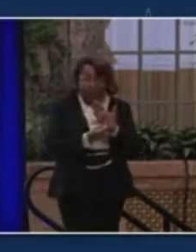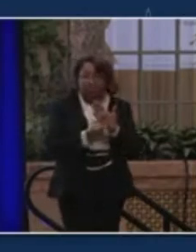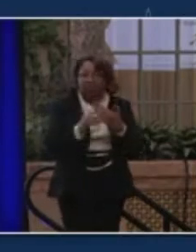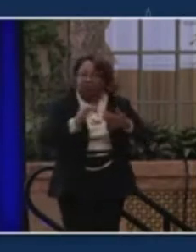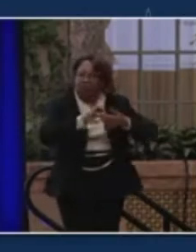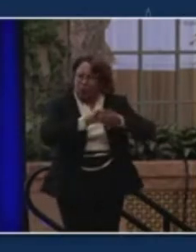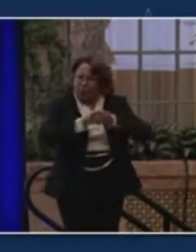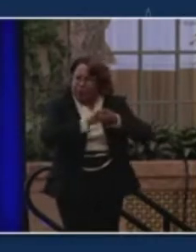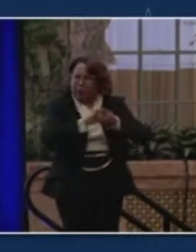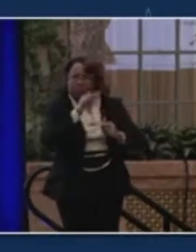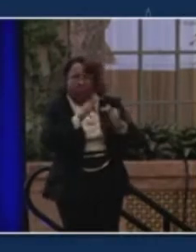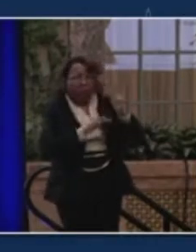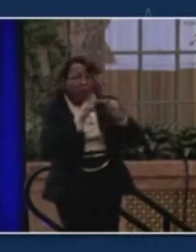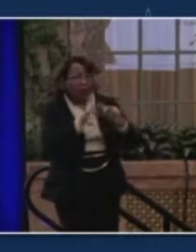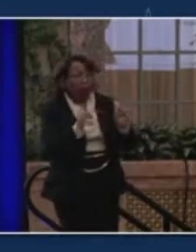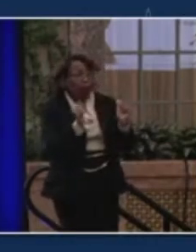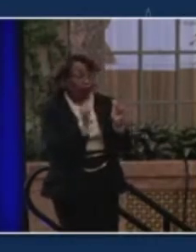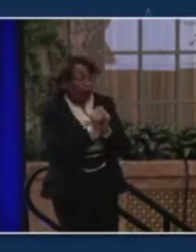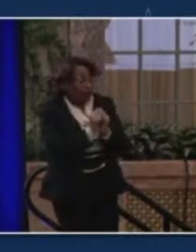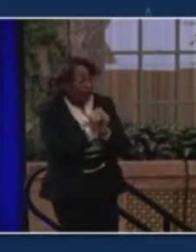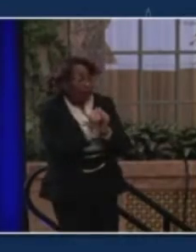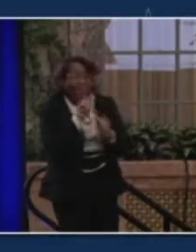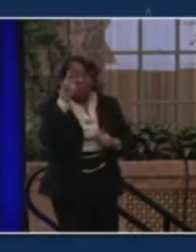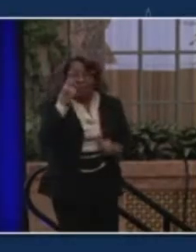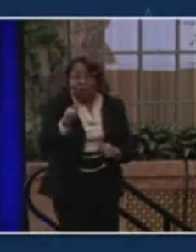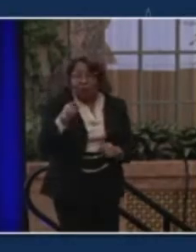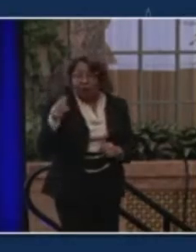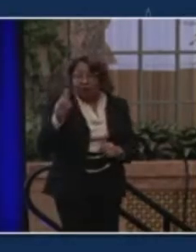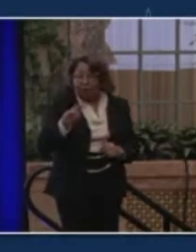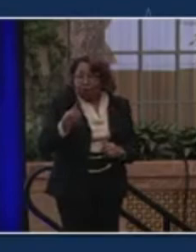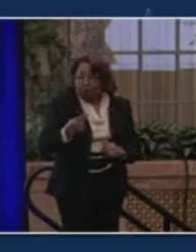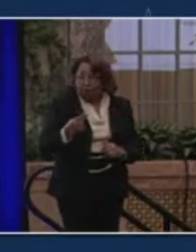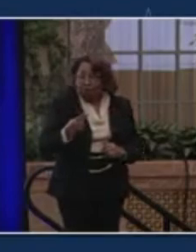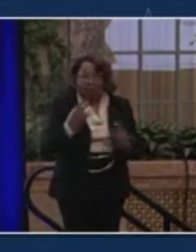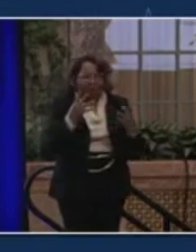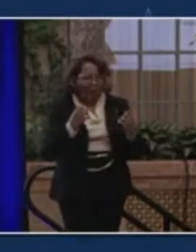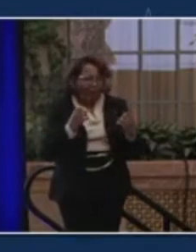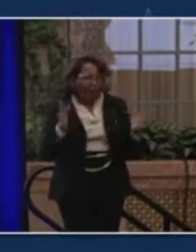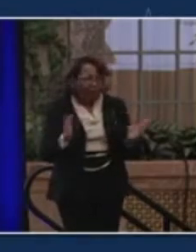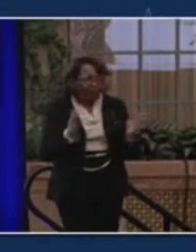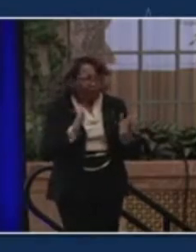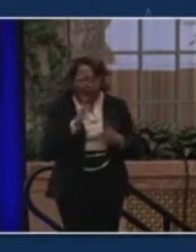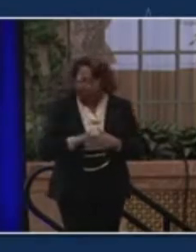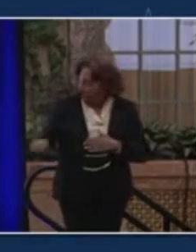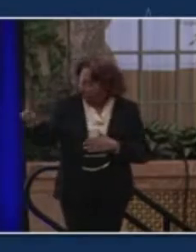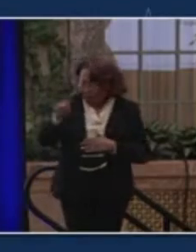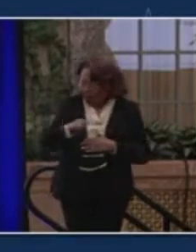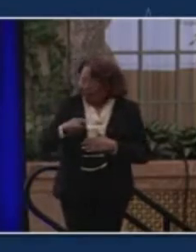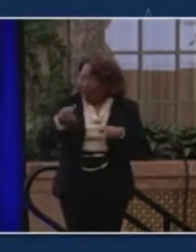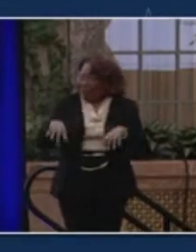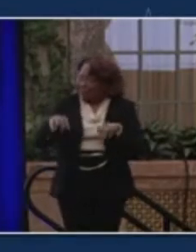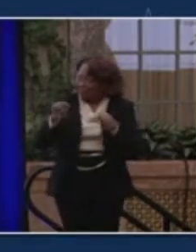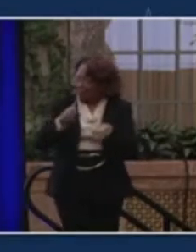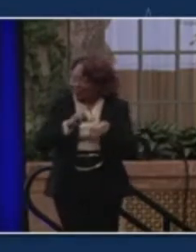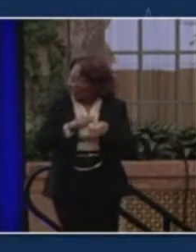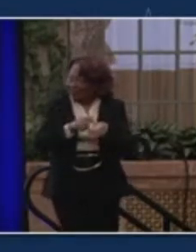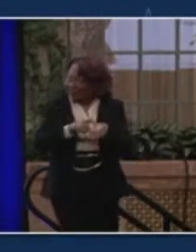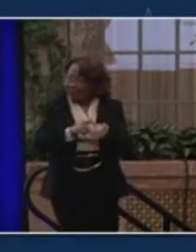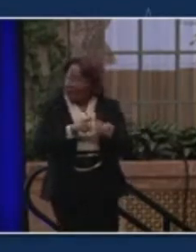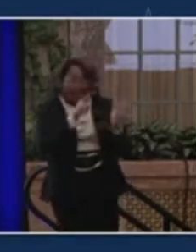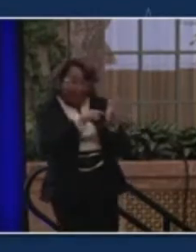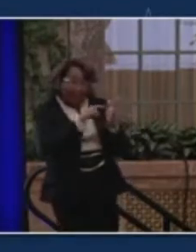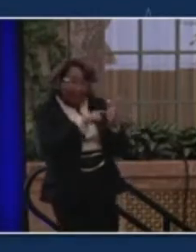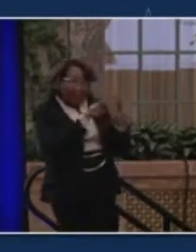built with and for Harold. And I just want to encourage all of you to take some time and explore